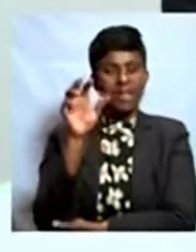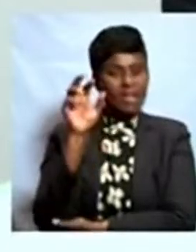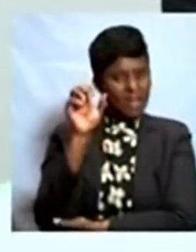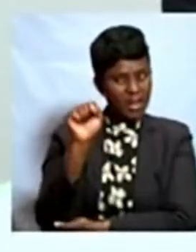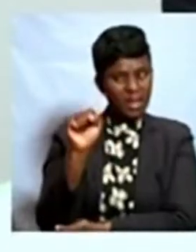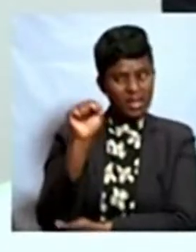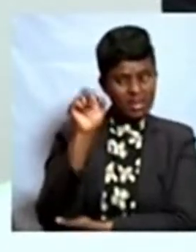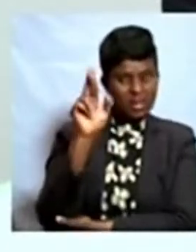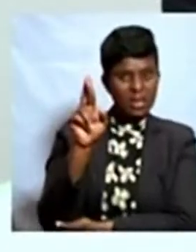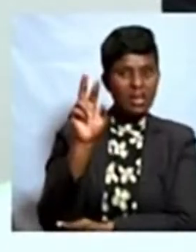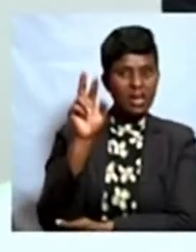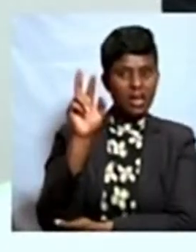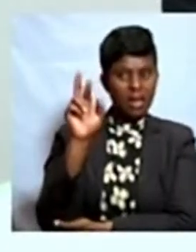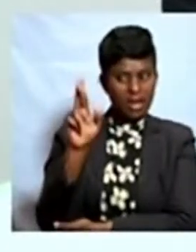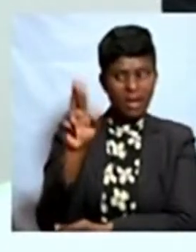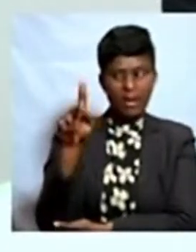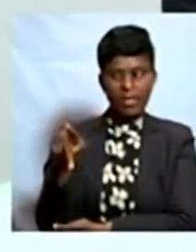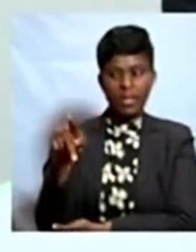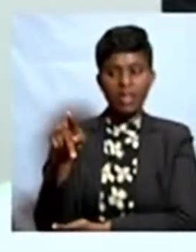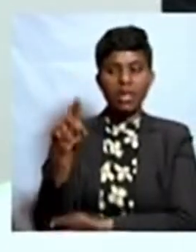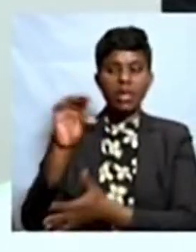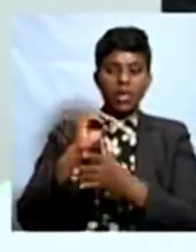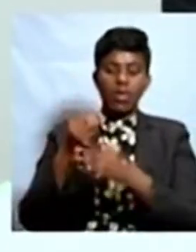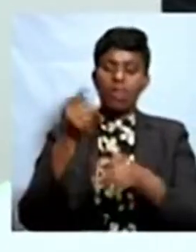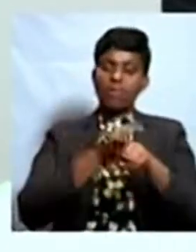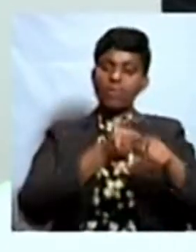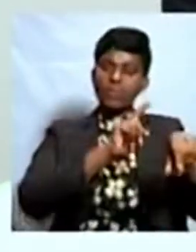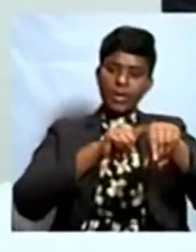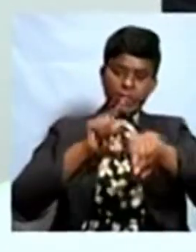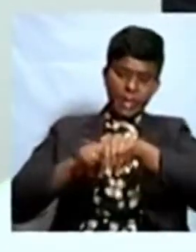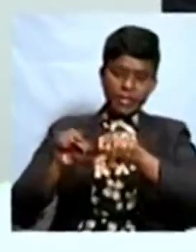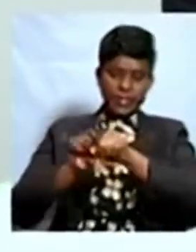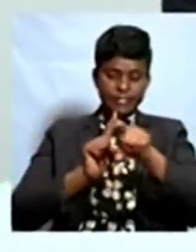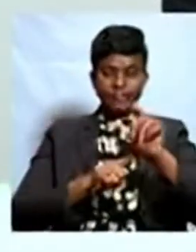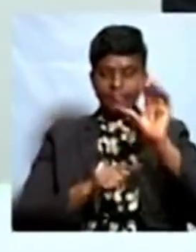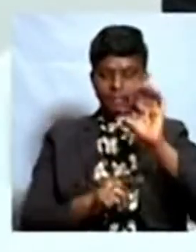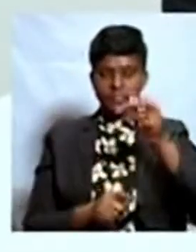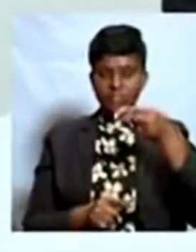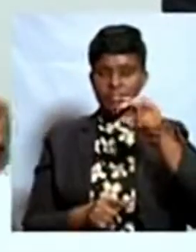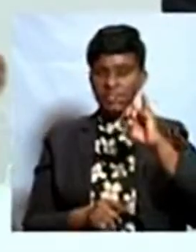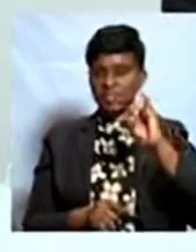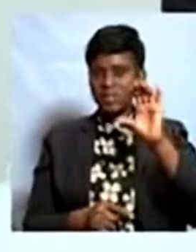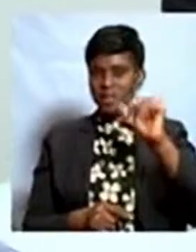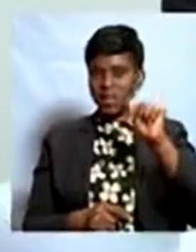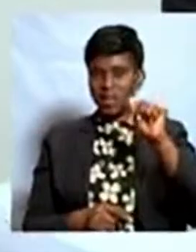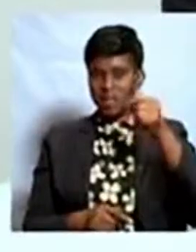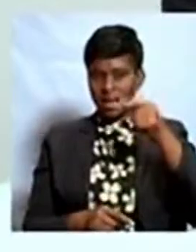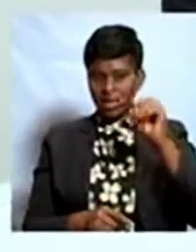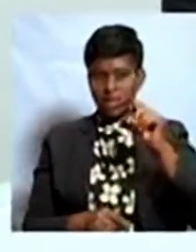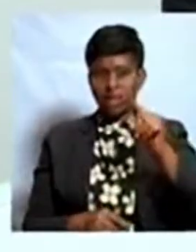SARPs or established from time to time pursuant to the Chicago Convention.